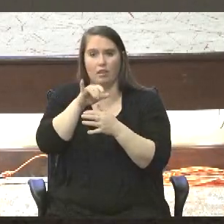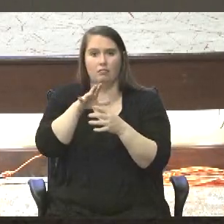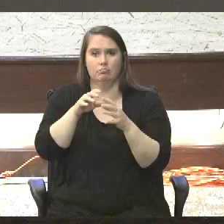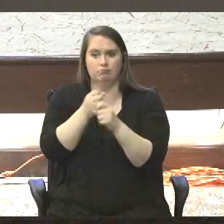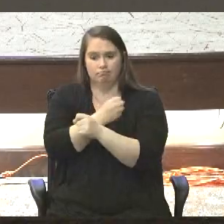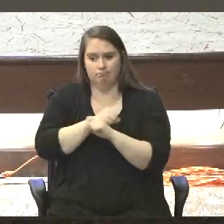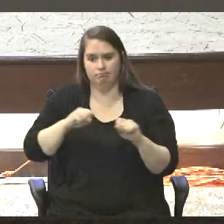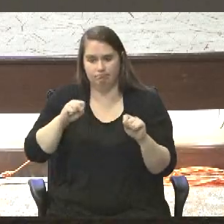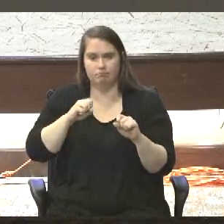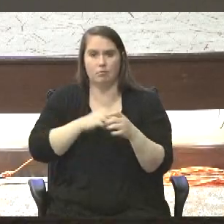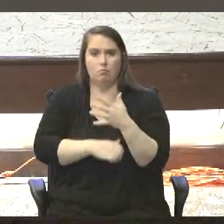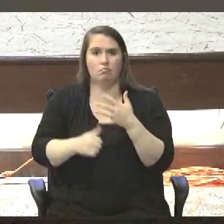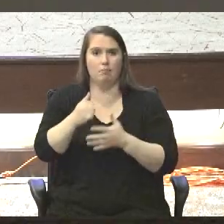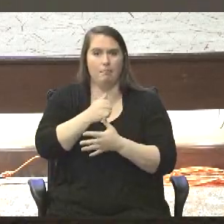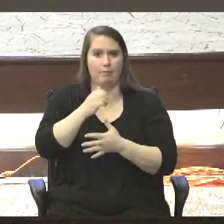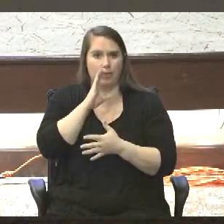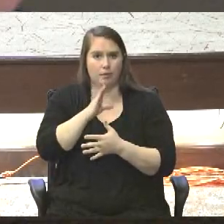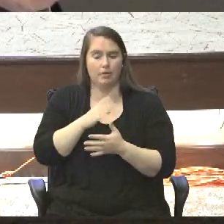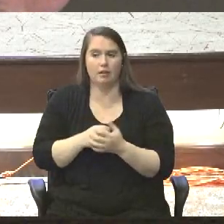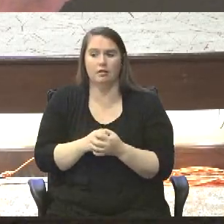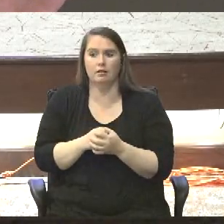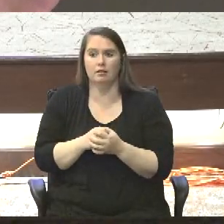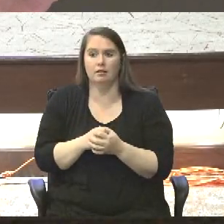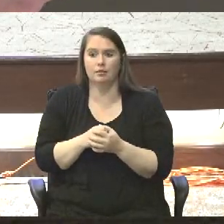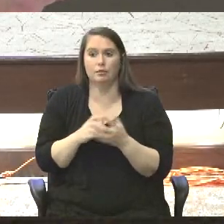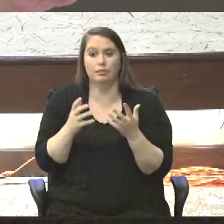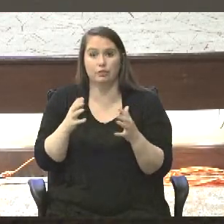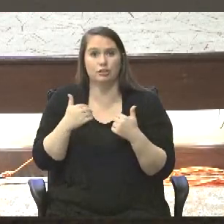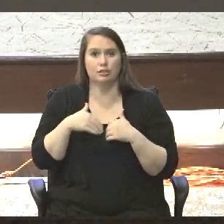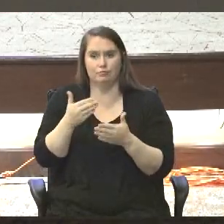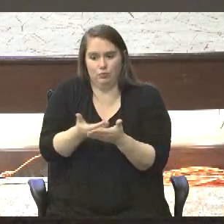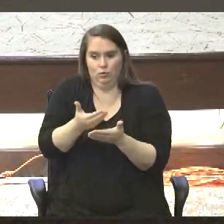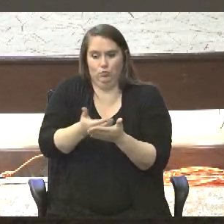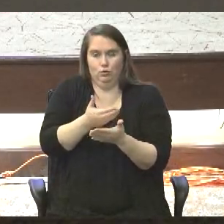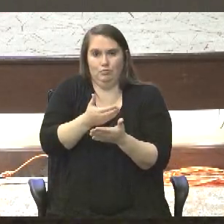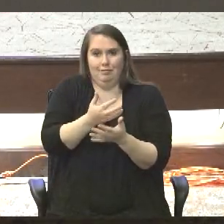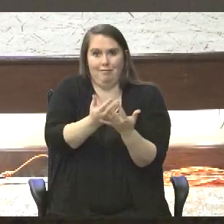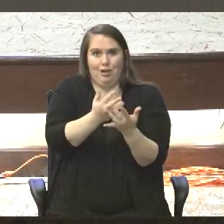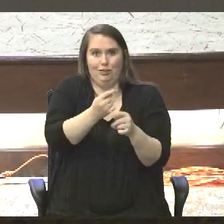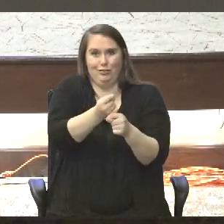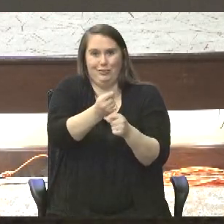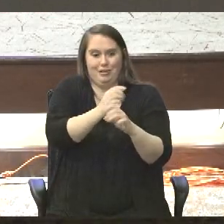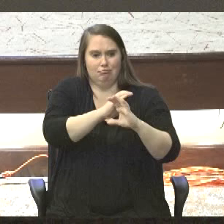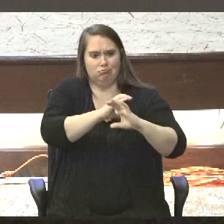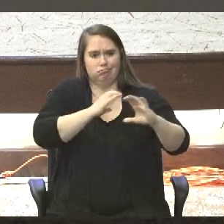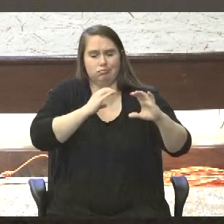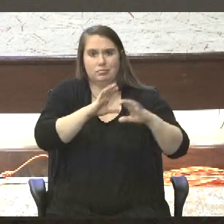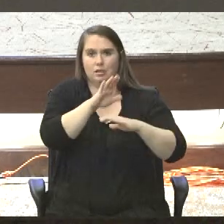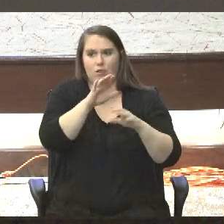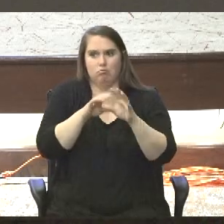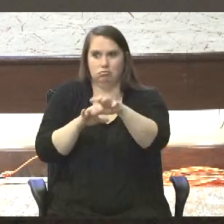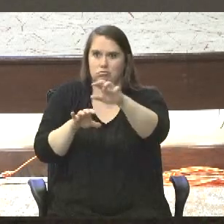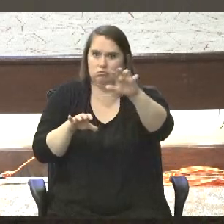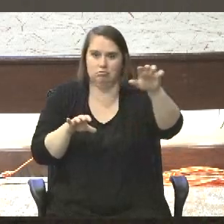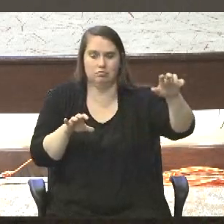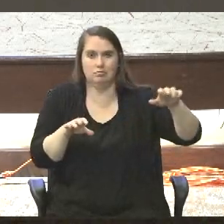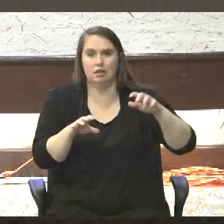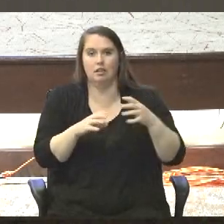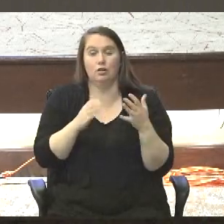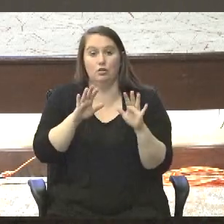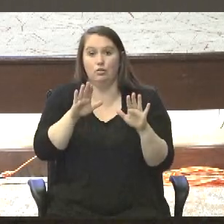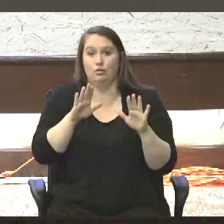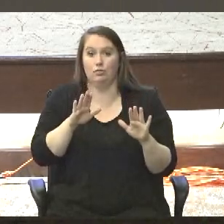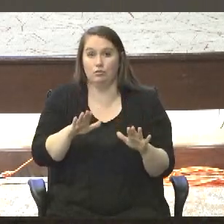hate to say most, because there might be somebody at risk there, but no, we've got new fire trucks all over the place, and great apparatus.